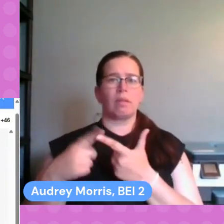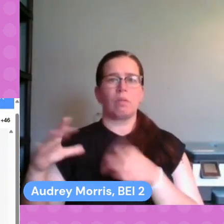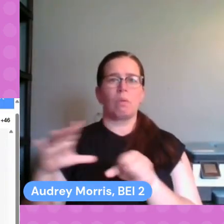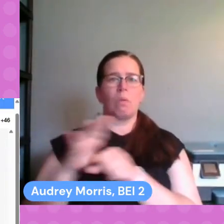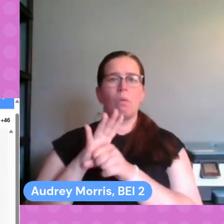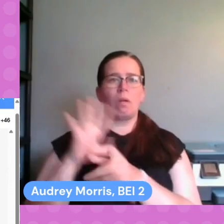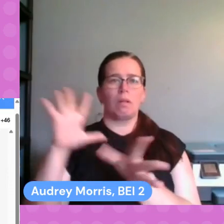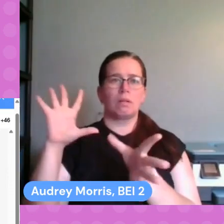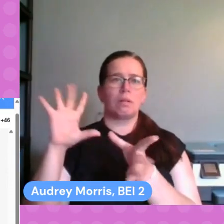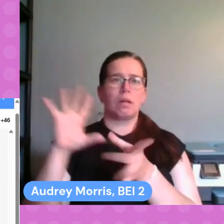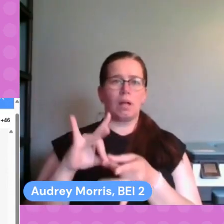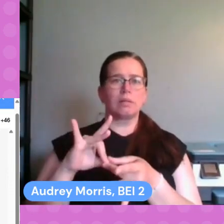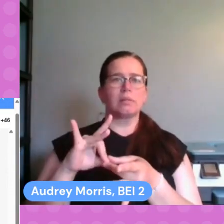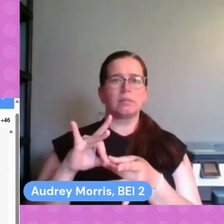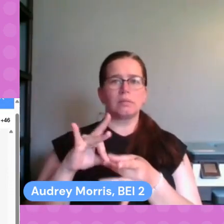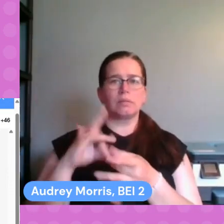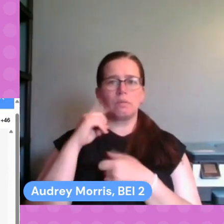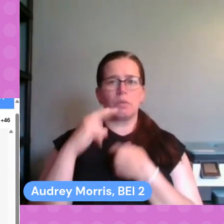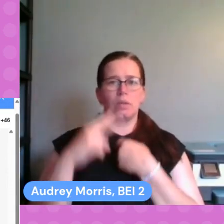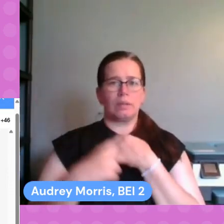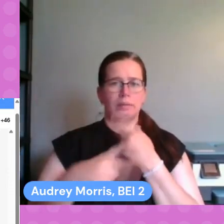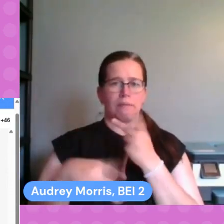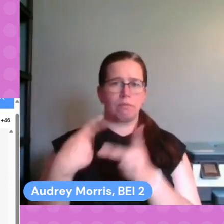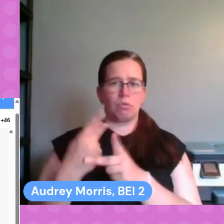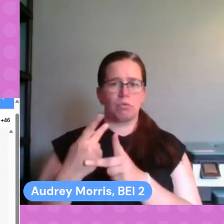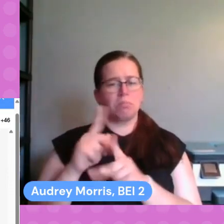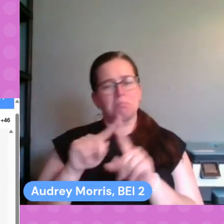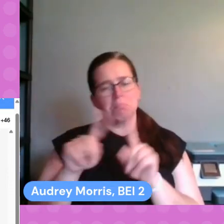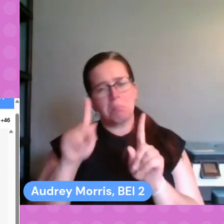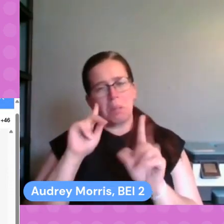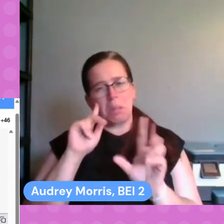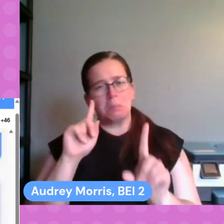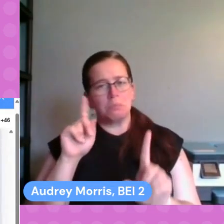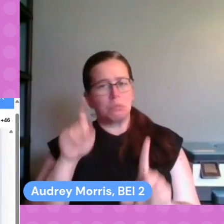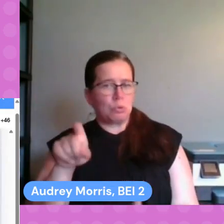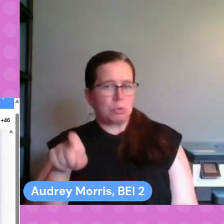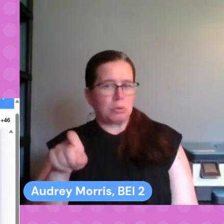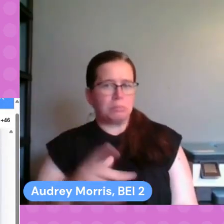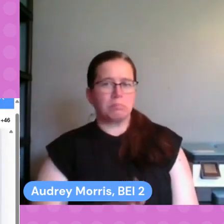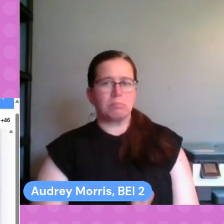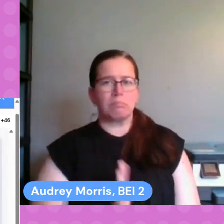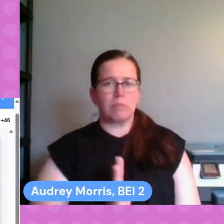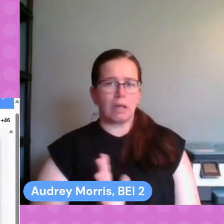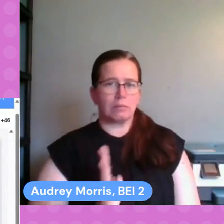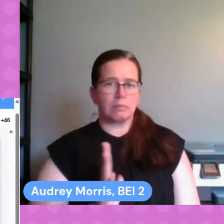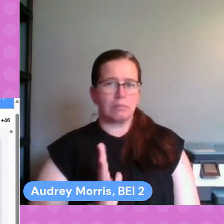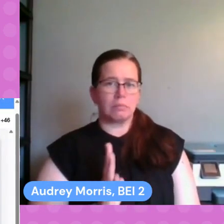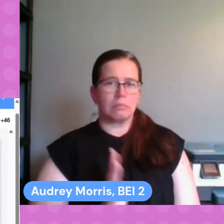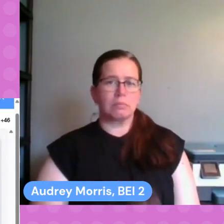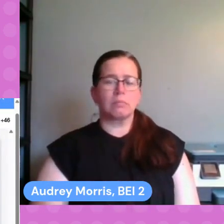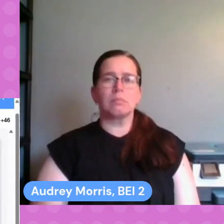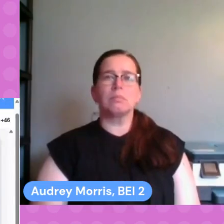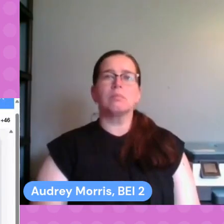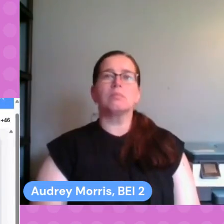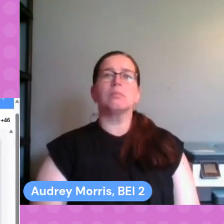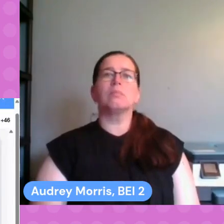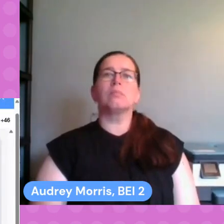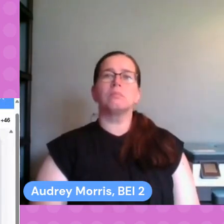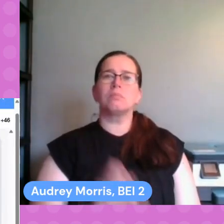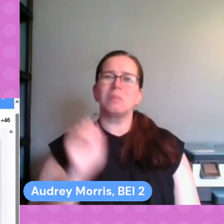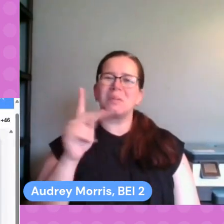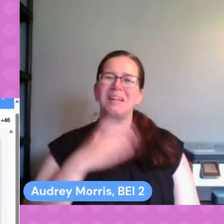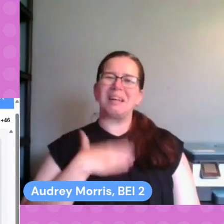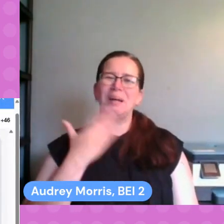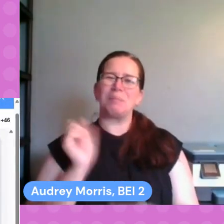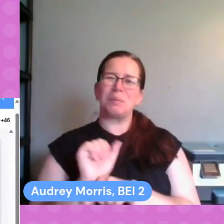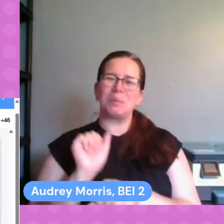saved version, but it should be all right. Yeah, awesome. glad that worked.